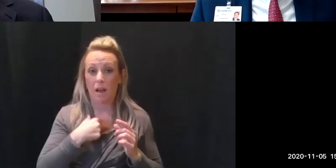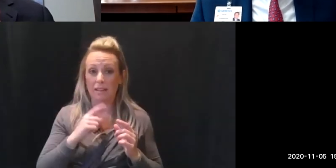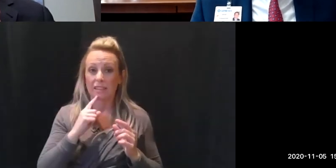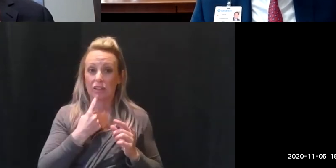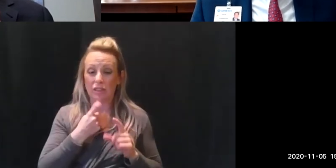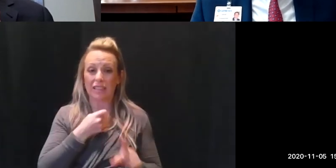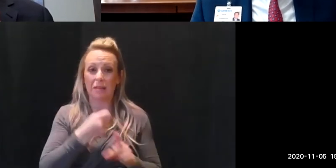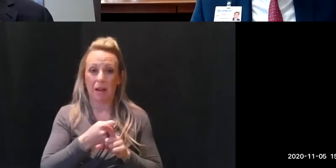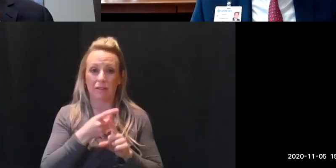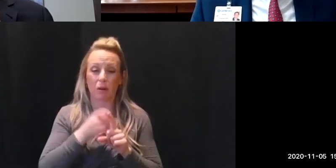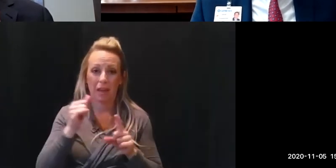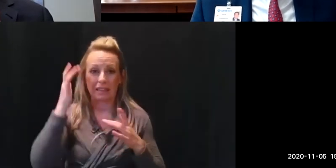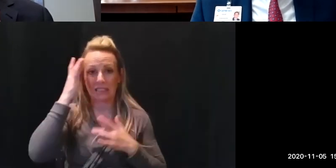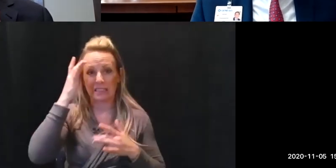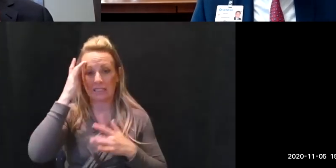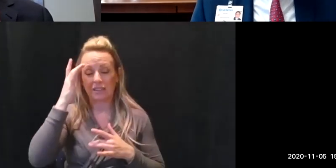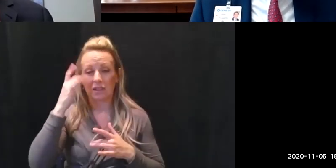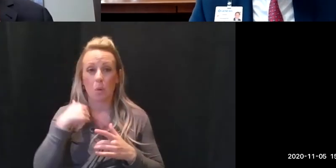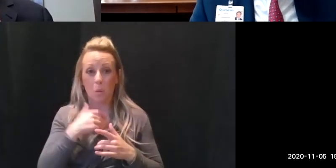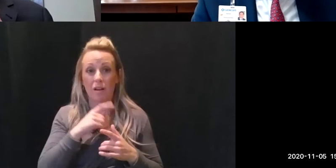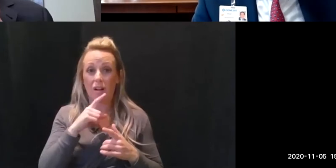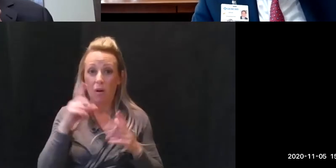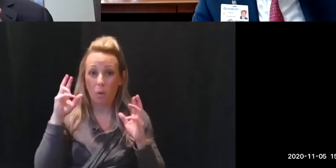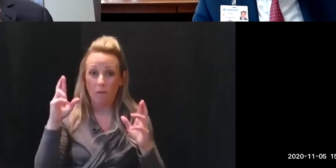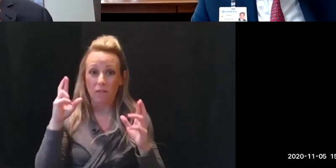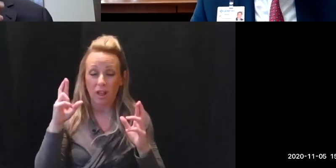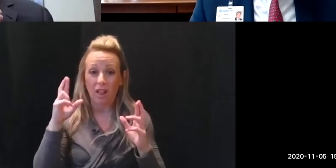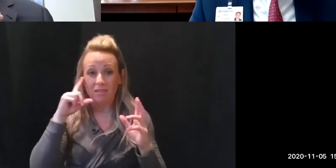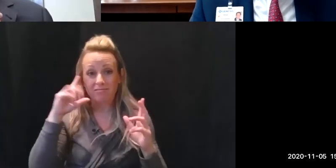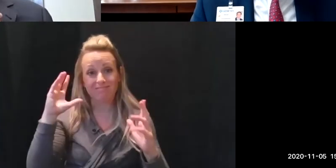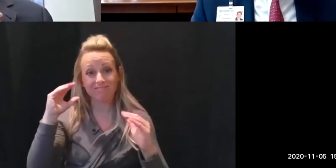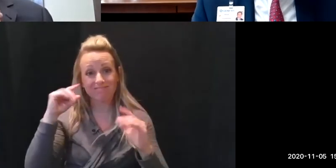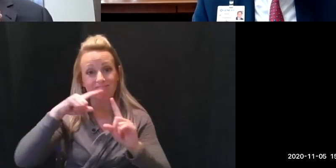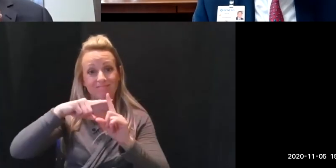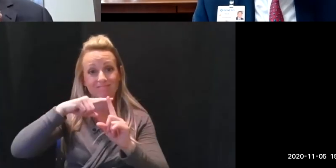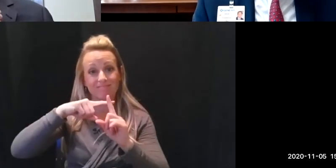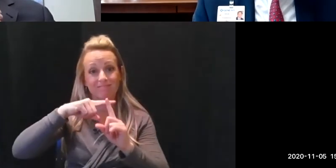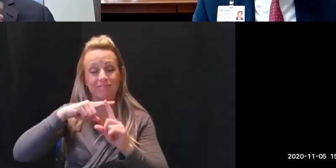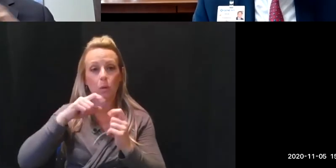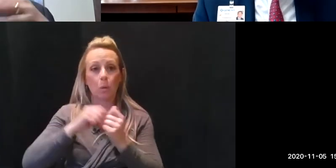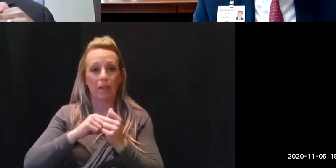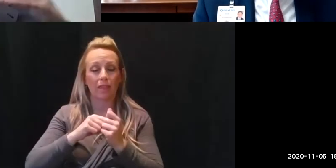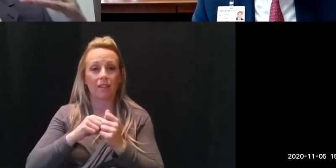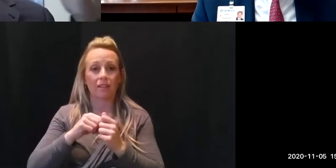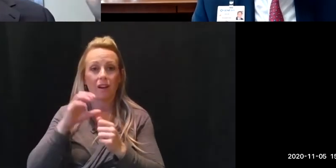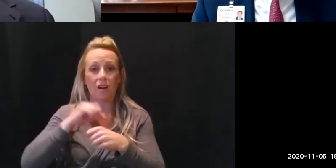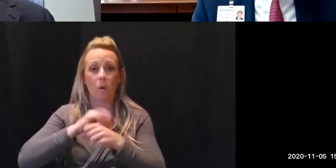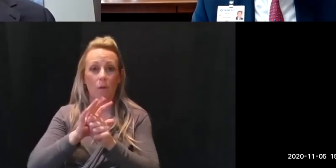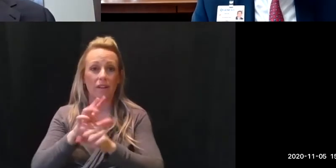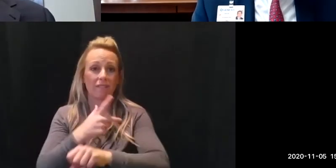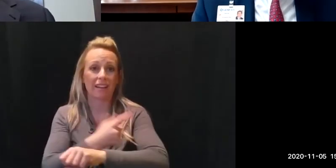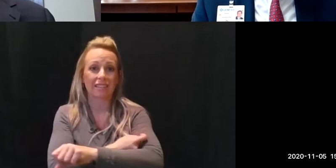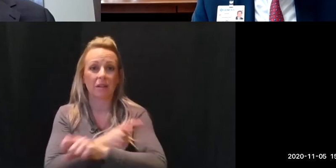So there is hope on the horizon, we think, in terms of vaccine development and things like that, but this is going to be with us